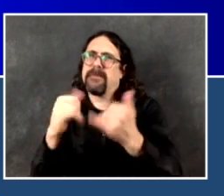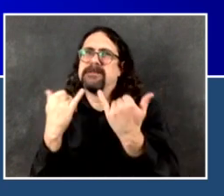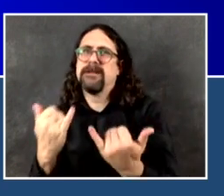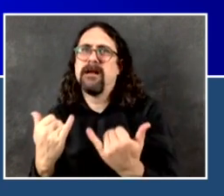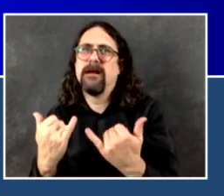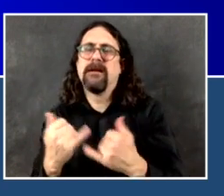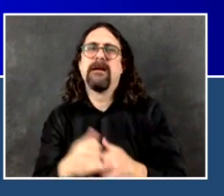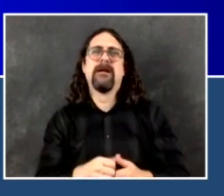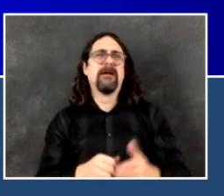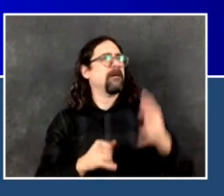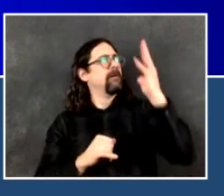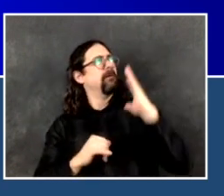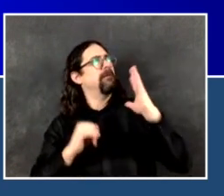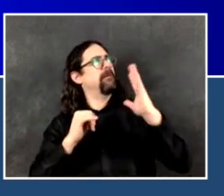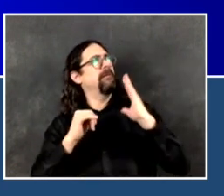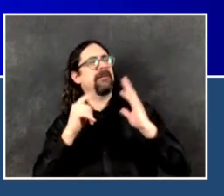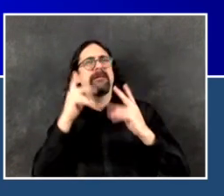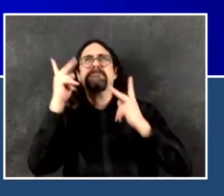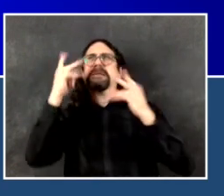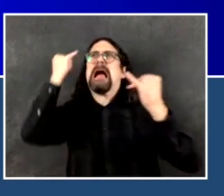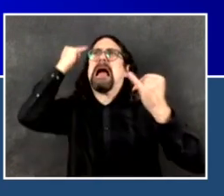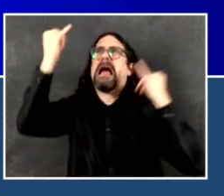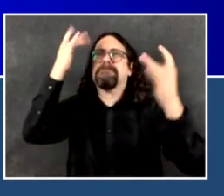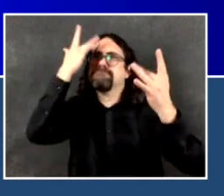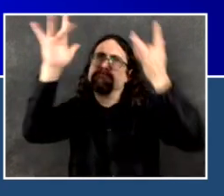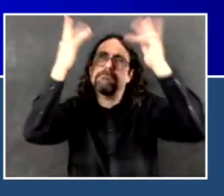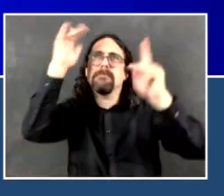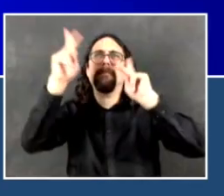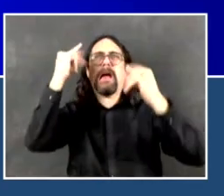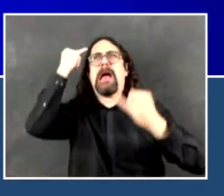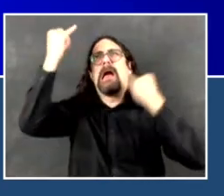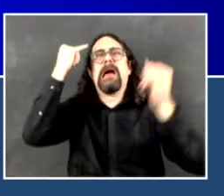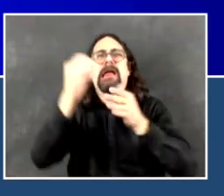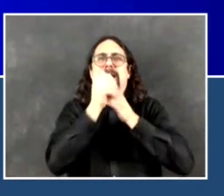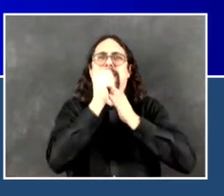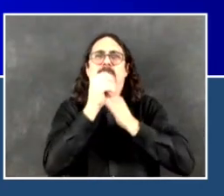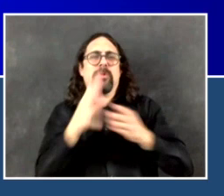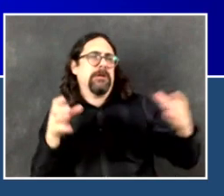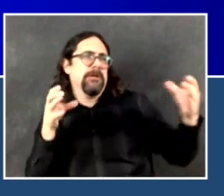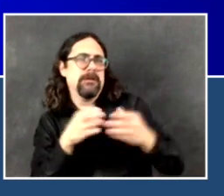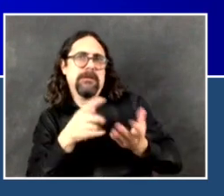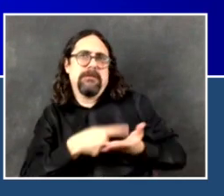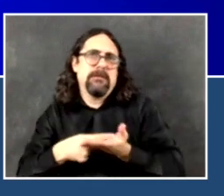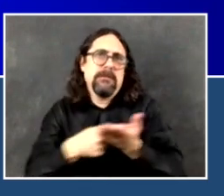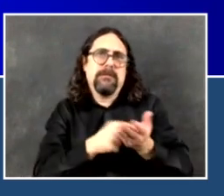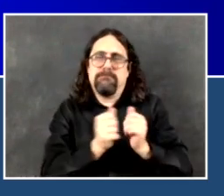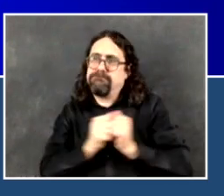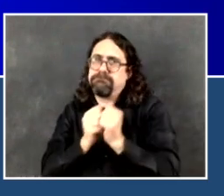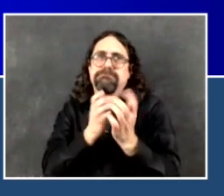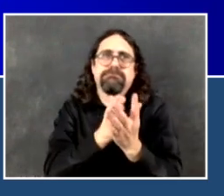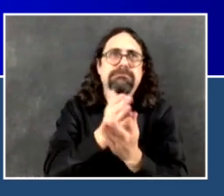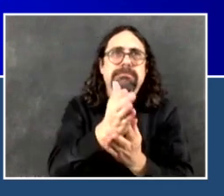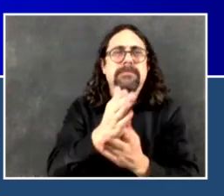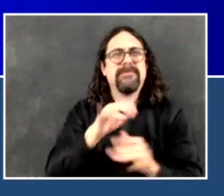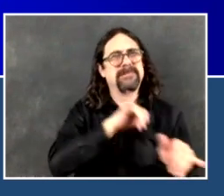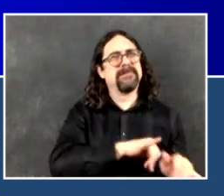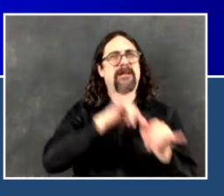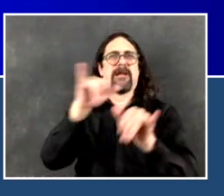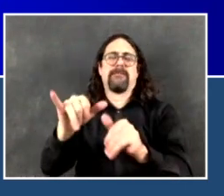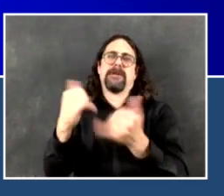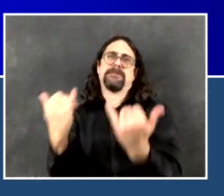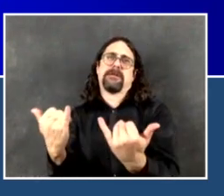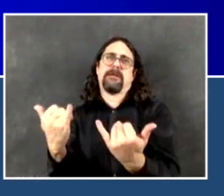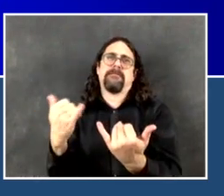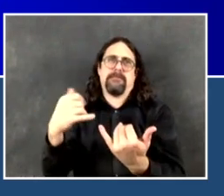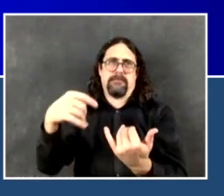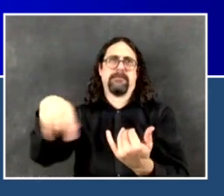were doing in the first half of the 1930s, they were coming up with ideas that had never been heard of before. They were seeing the world in a whole new way. They were doing things at the time